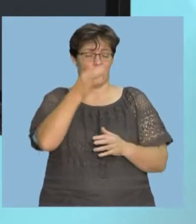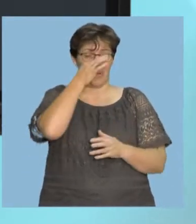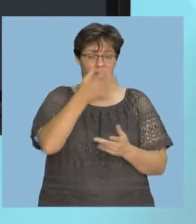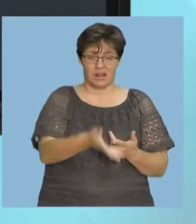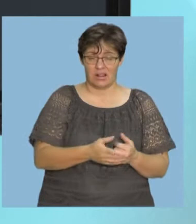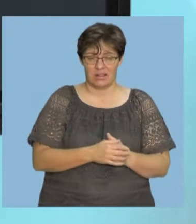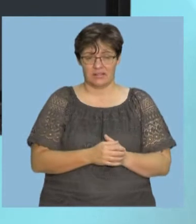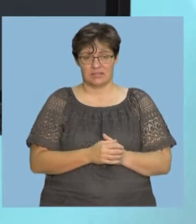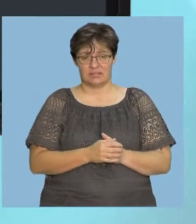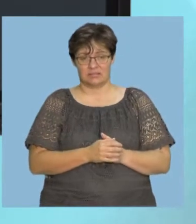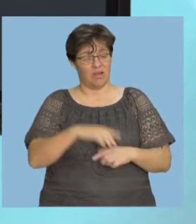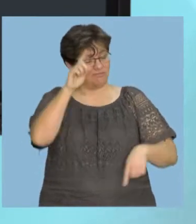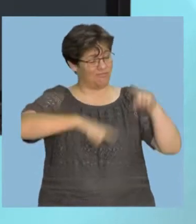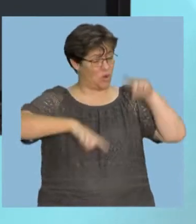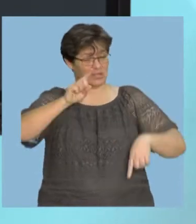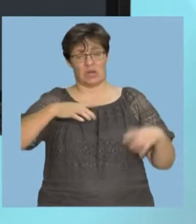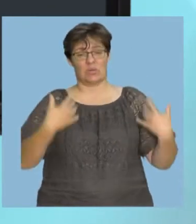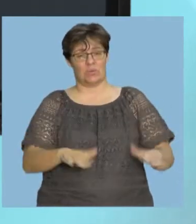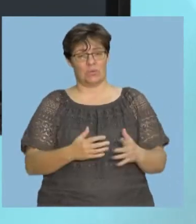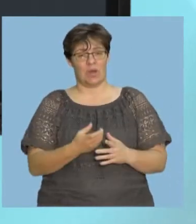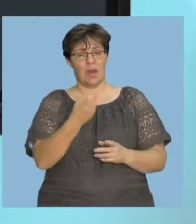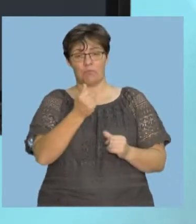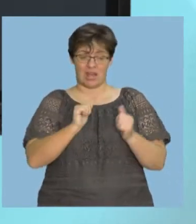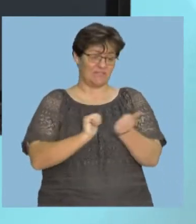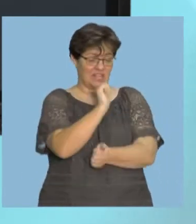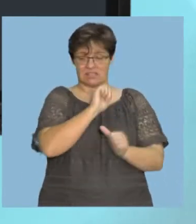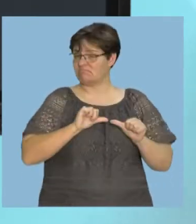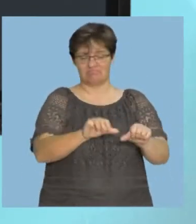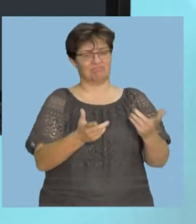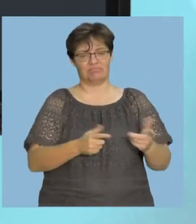oil. They're very volatile. You know, the price is not that fixed.